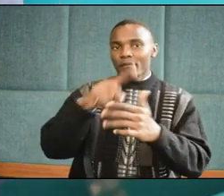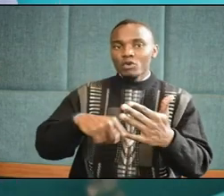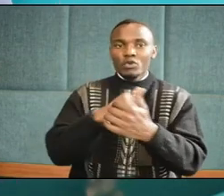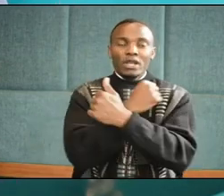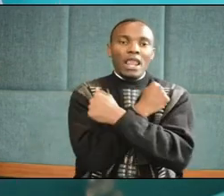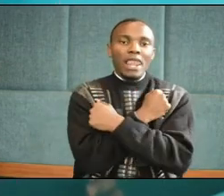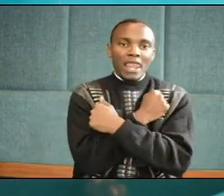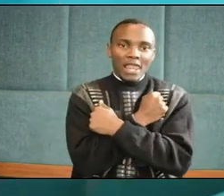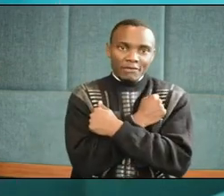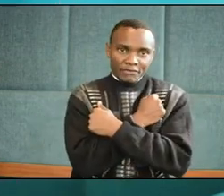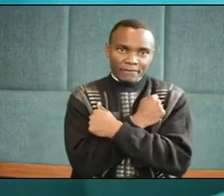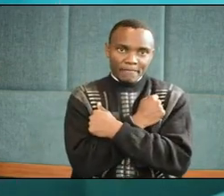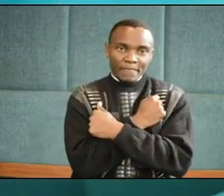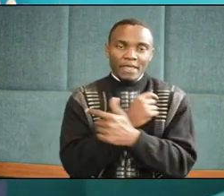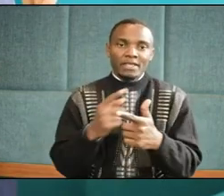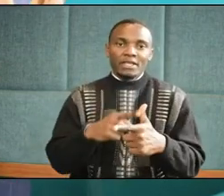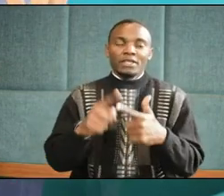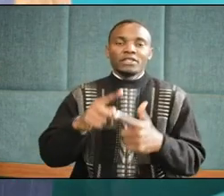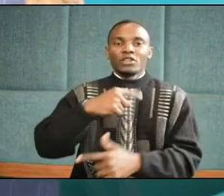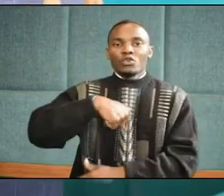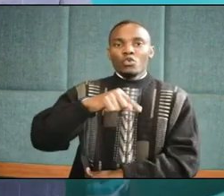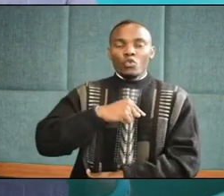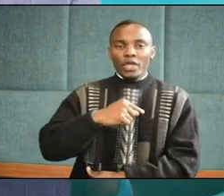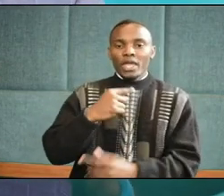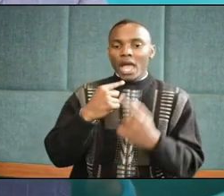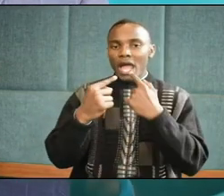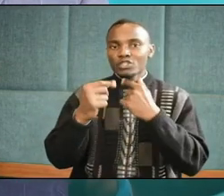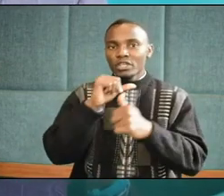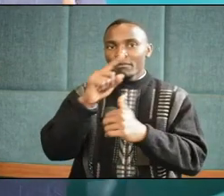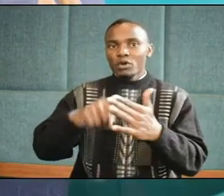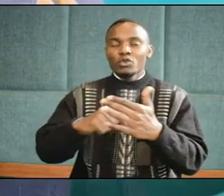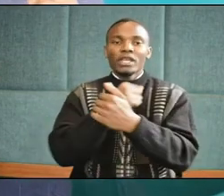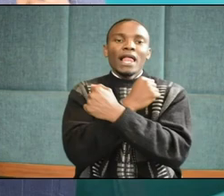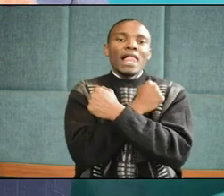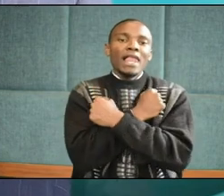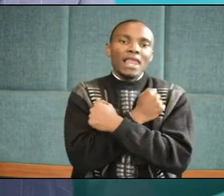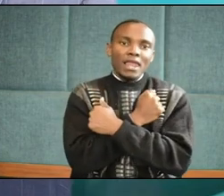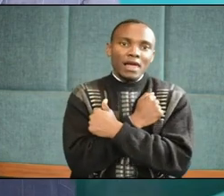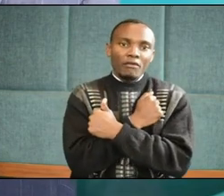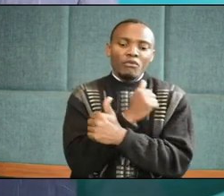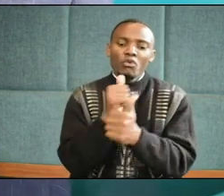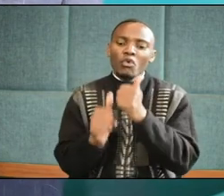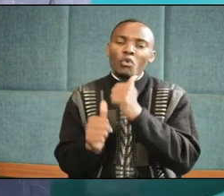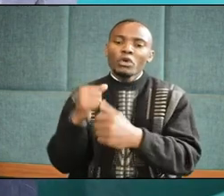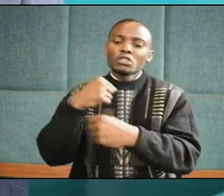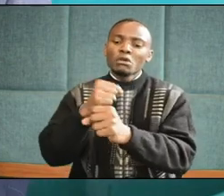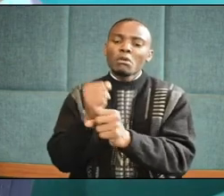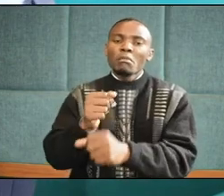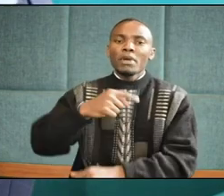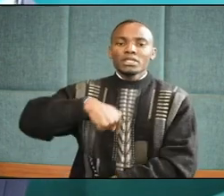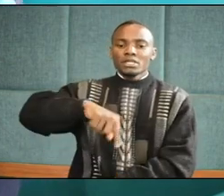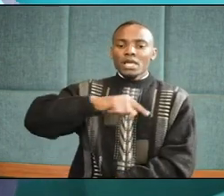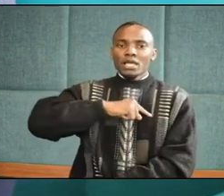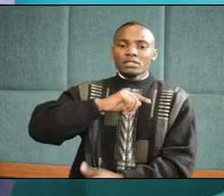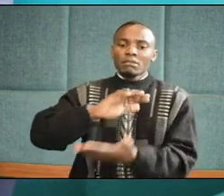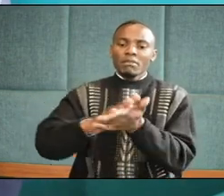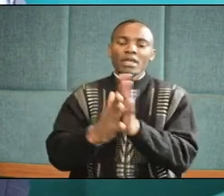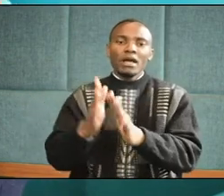love, we are talking of love that will make us to be